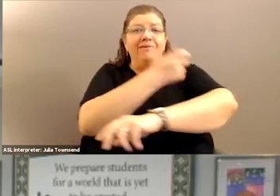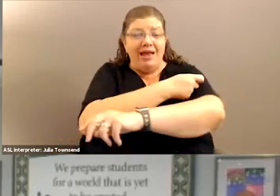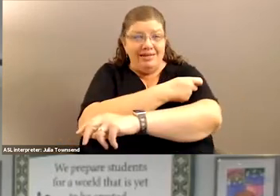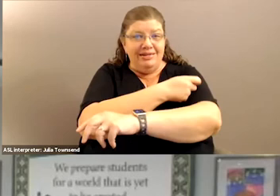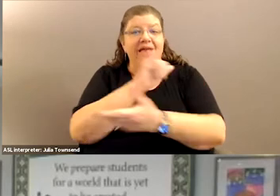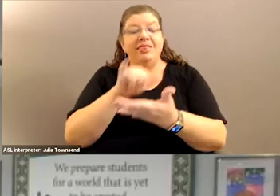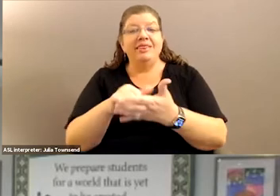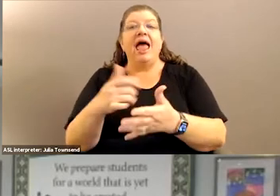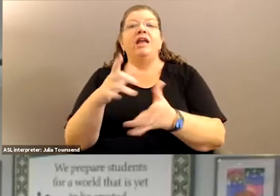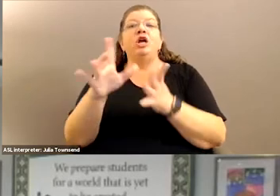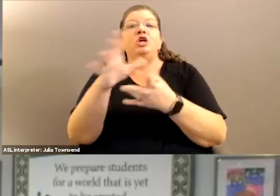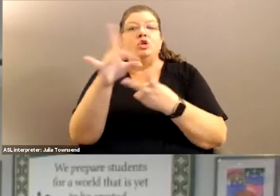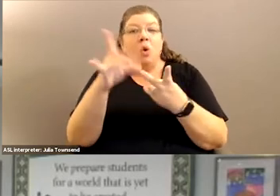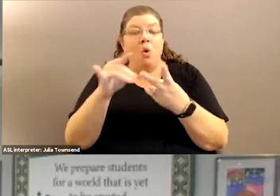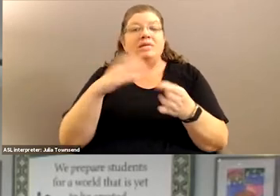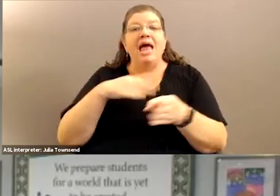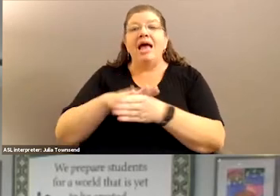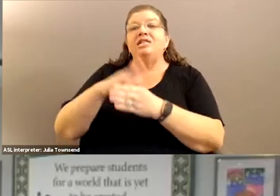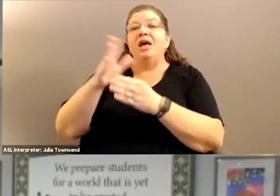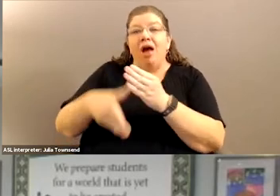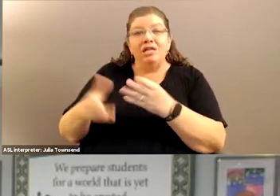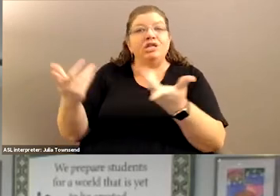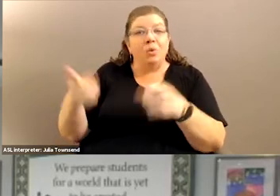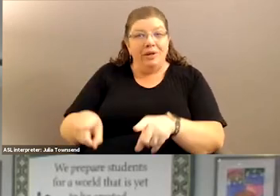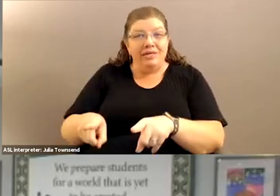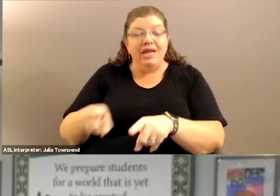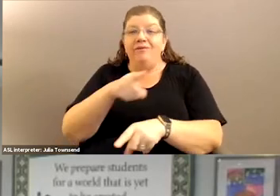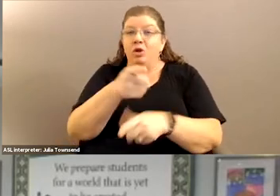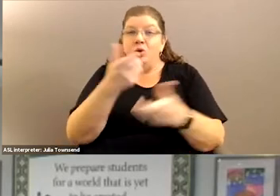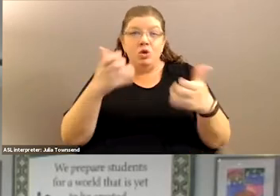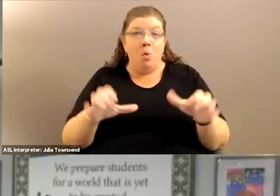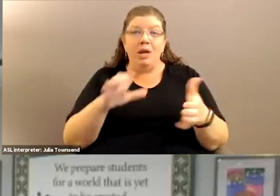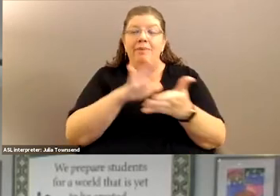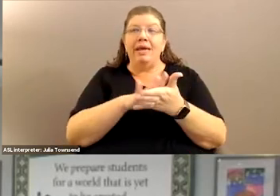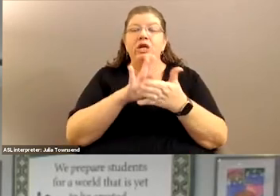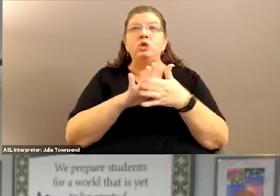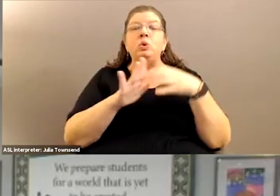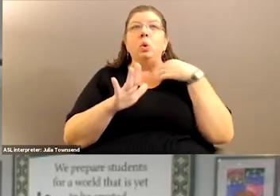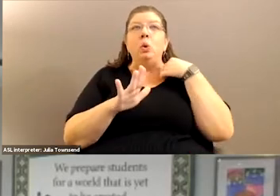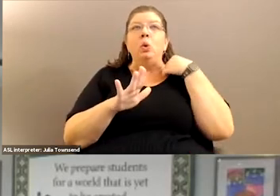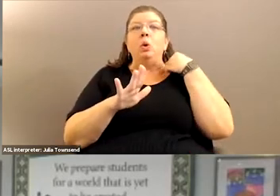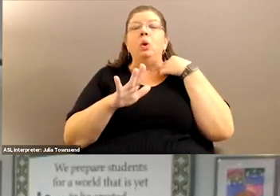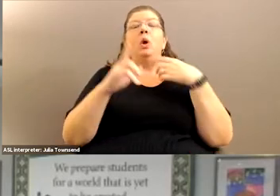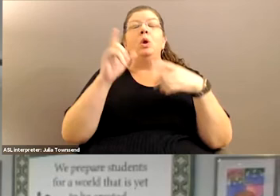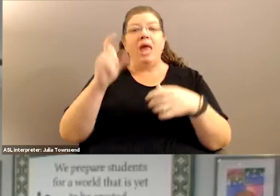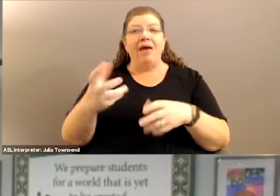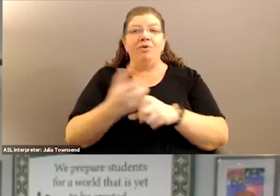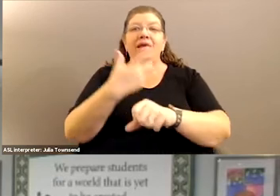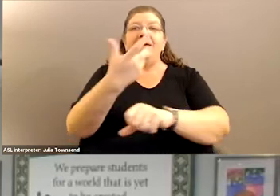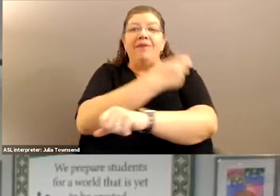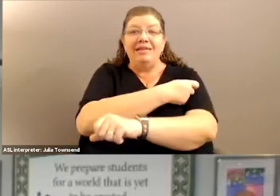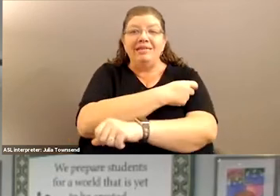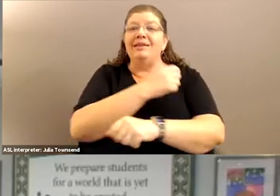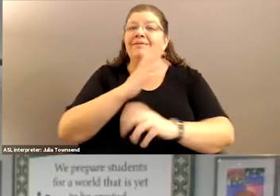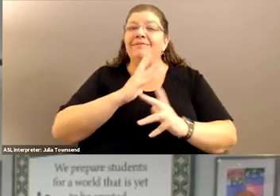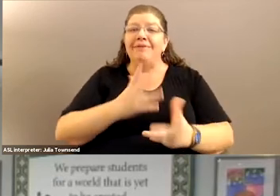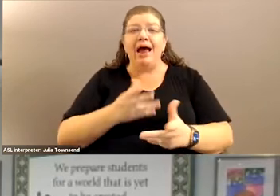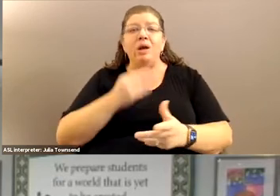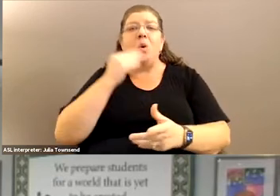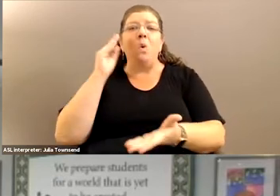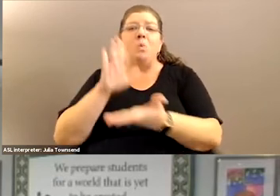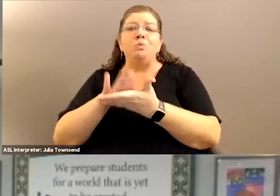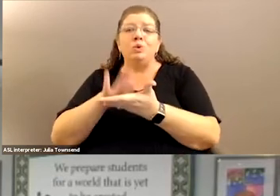consequences if you don't want to be at a school where you have to get vaccinated then don't be homeschool your